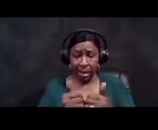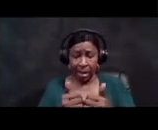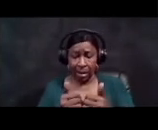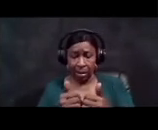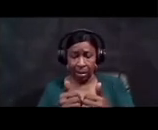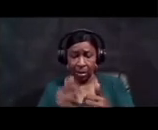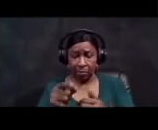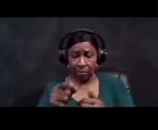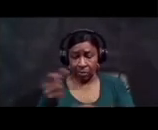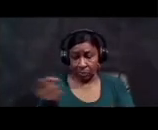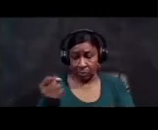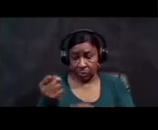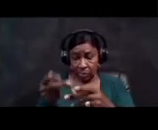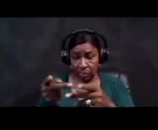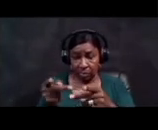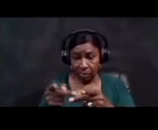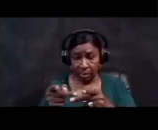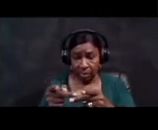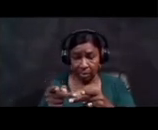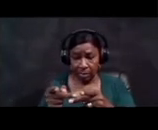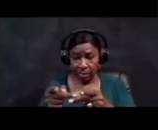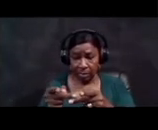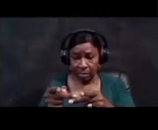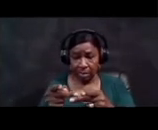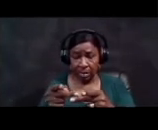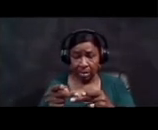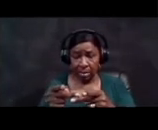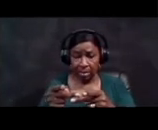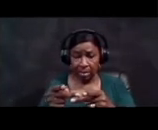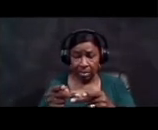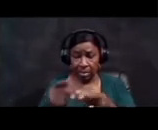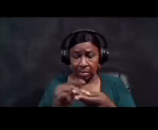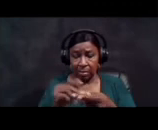detention facilities came to be sited in those places.